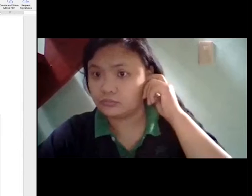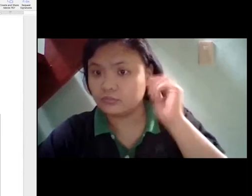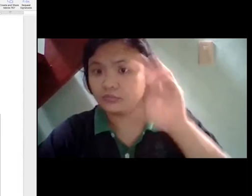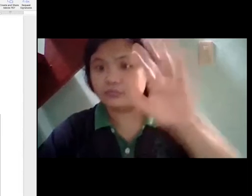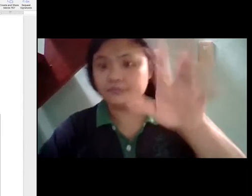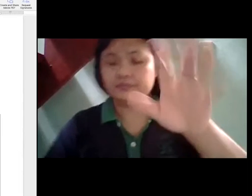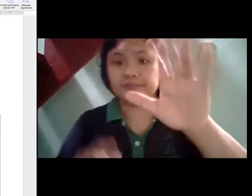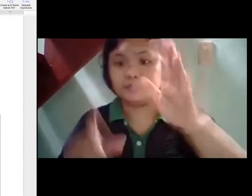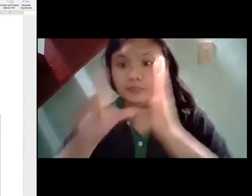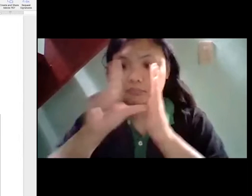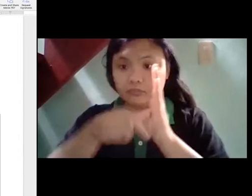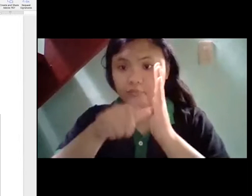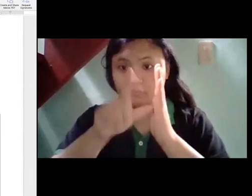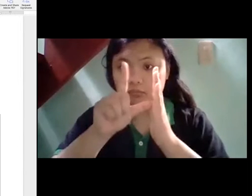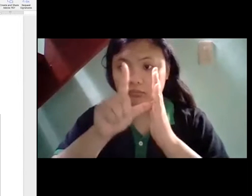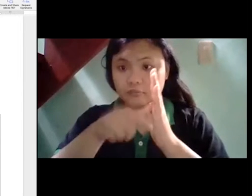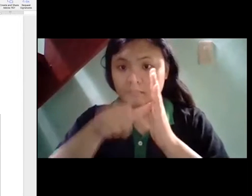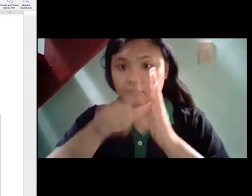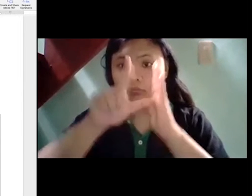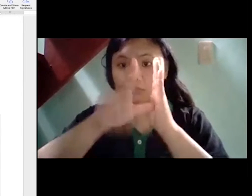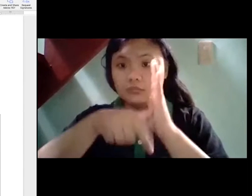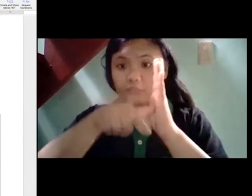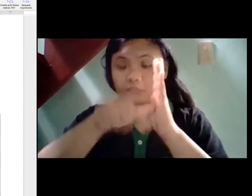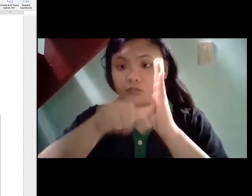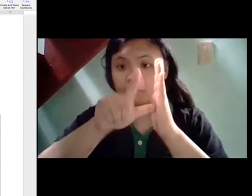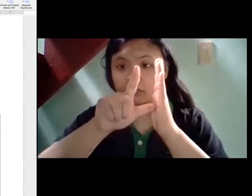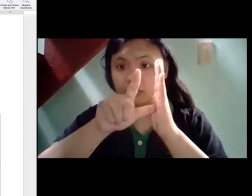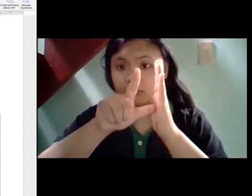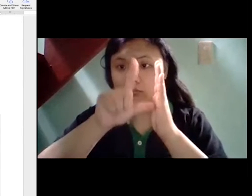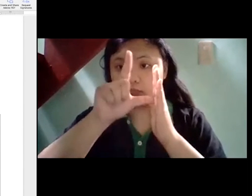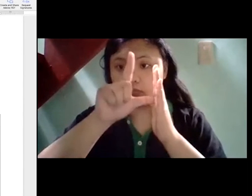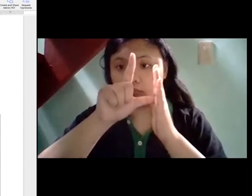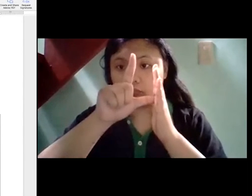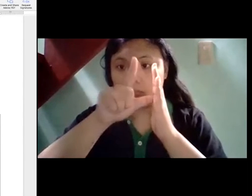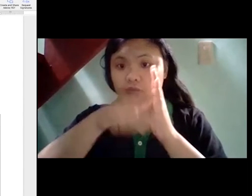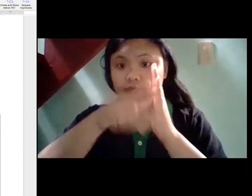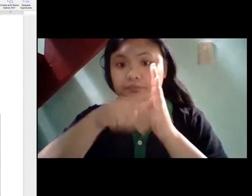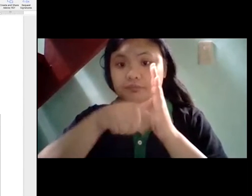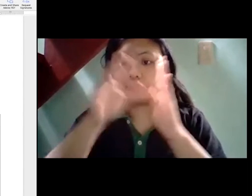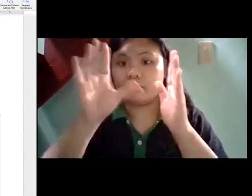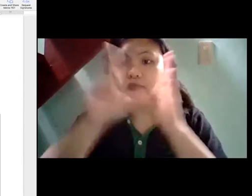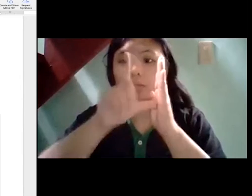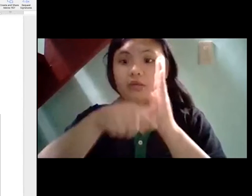dirty, and thick. This is Jasmine speaking. Uh,